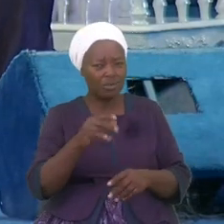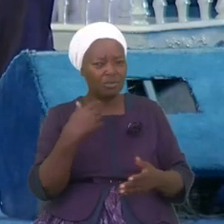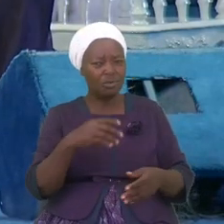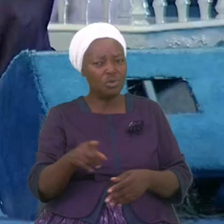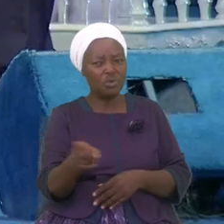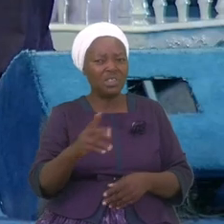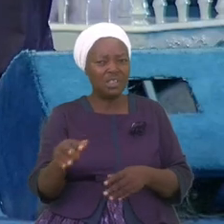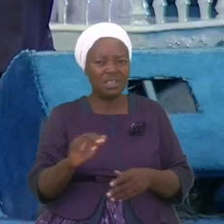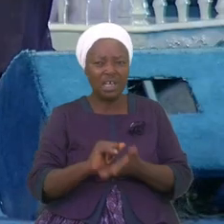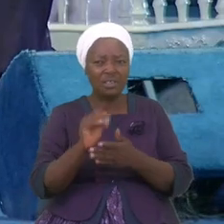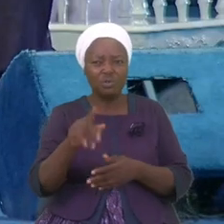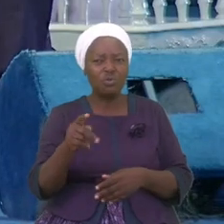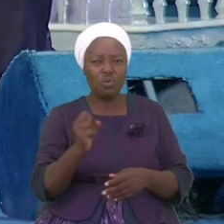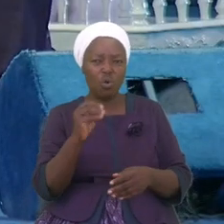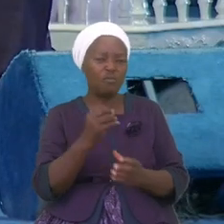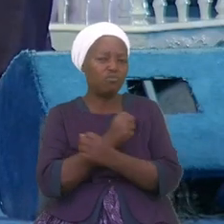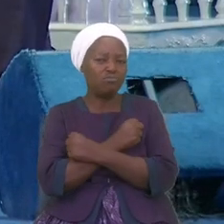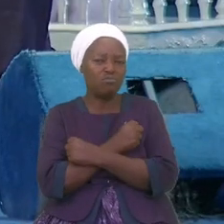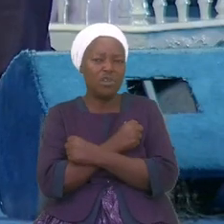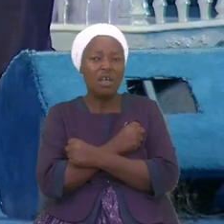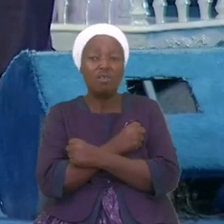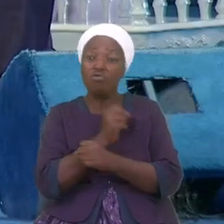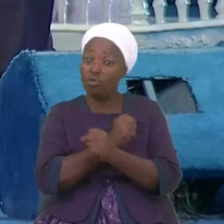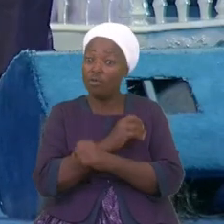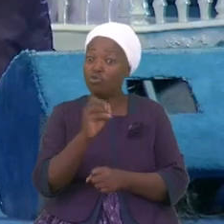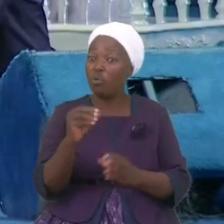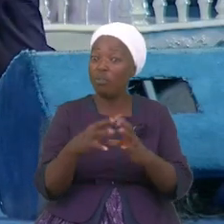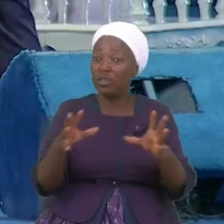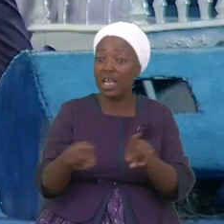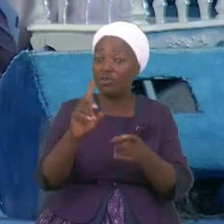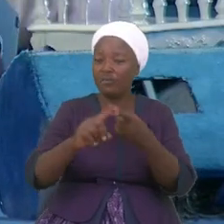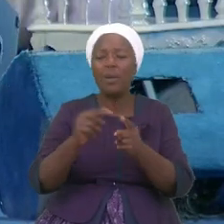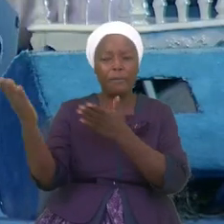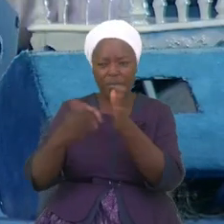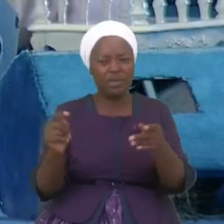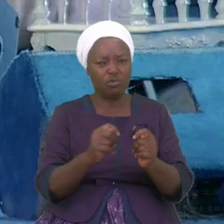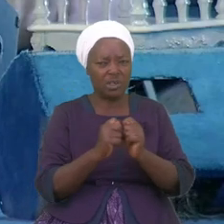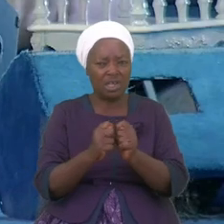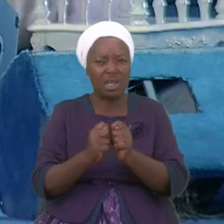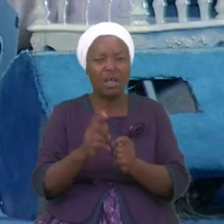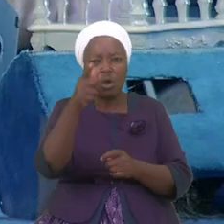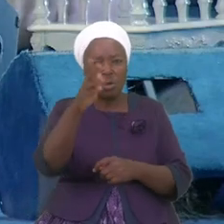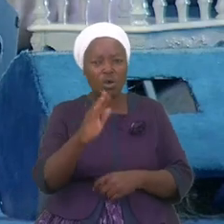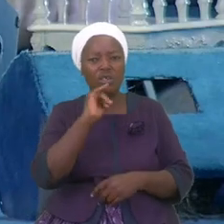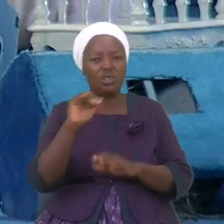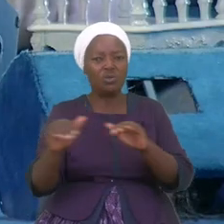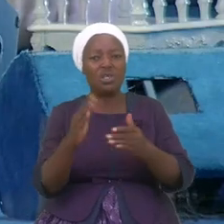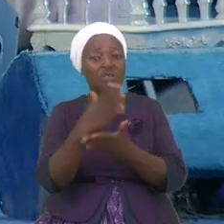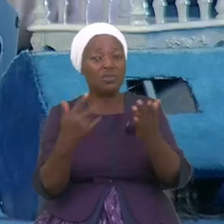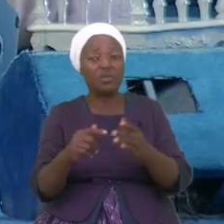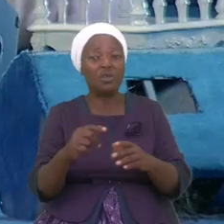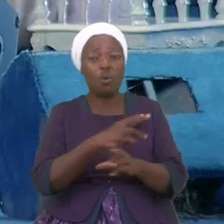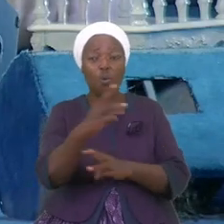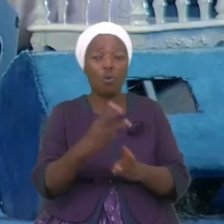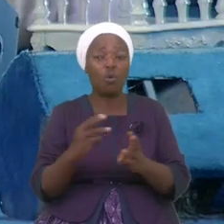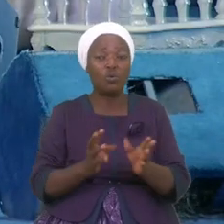so much as friends, bring them together everywhere. God is doing something global